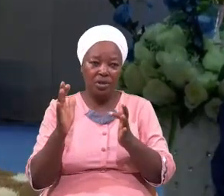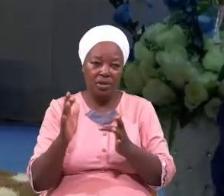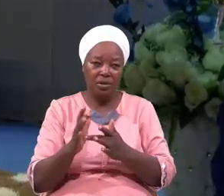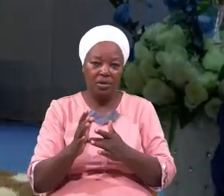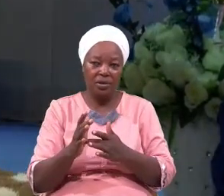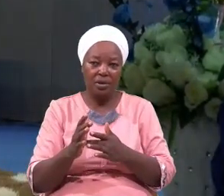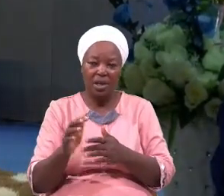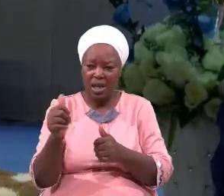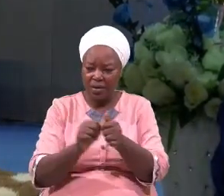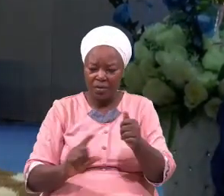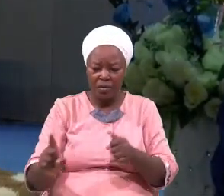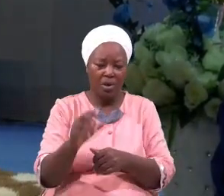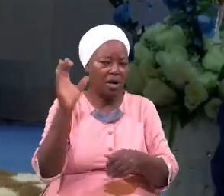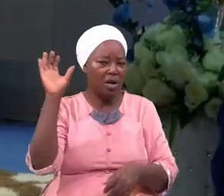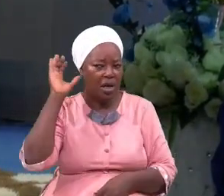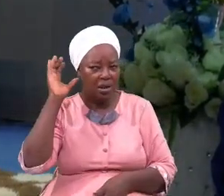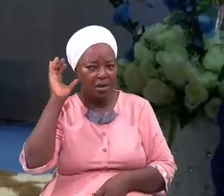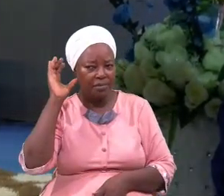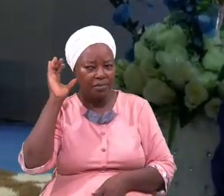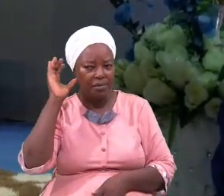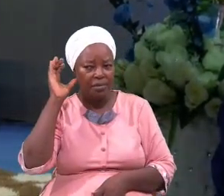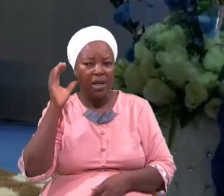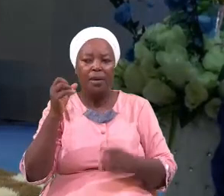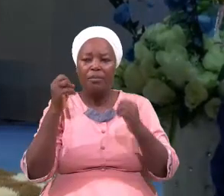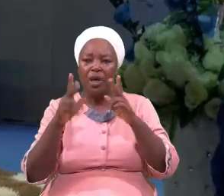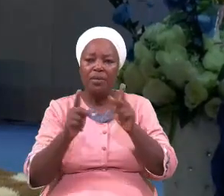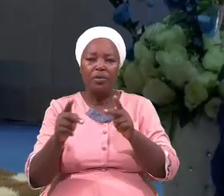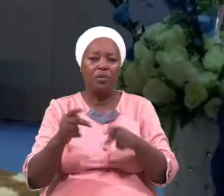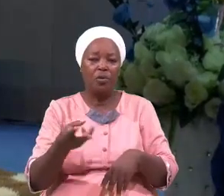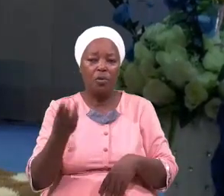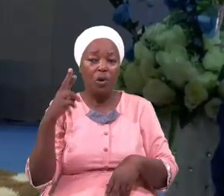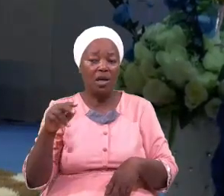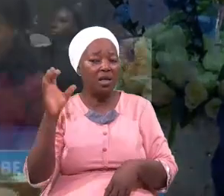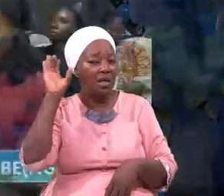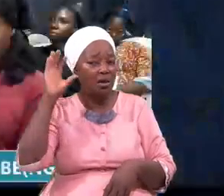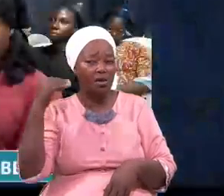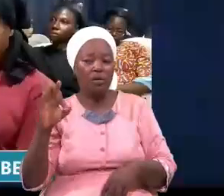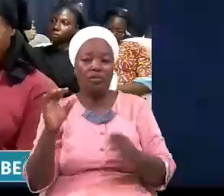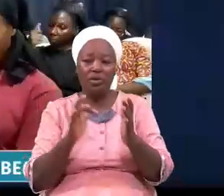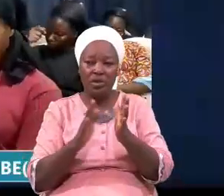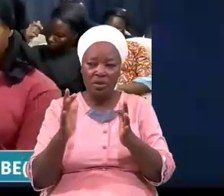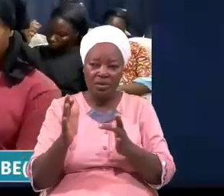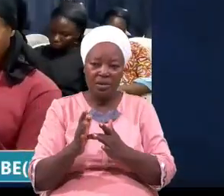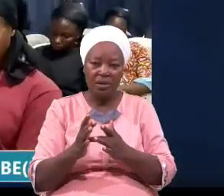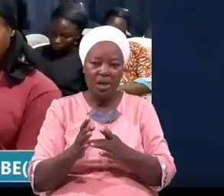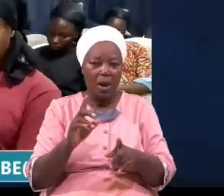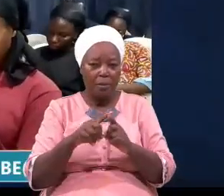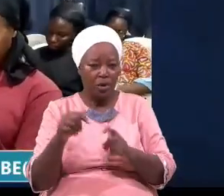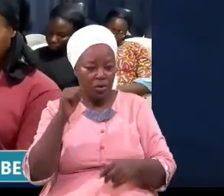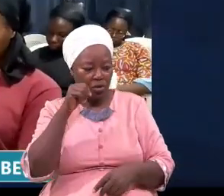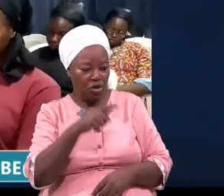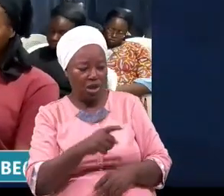Everybody heard. Many people were hearing of Jesus, but she